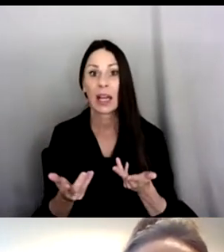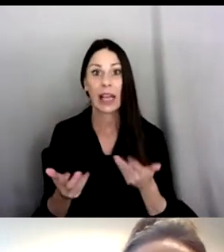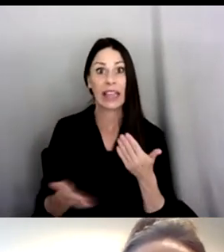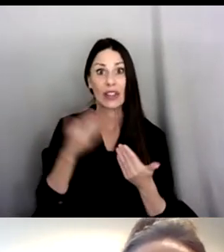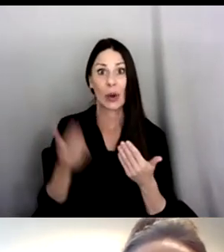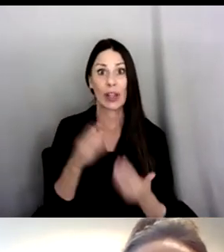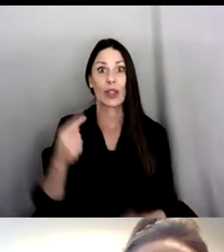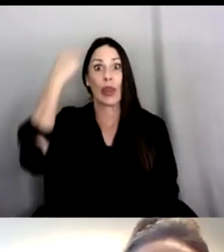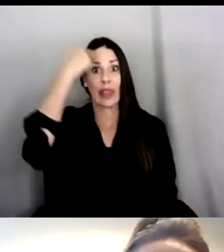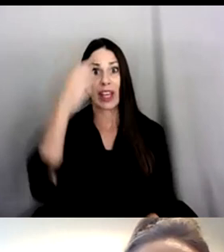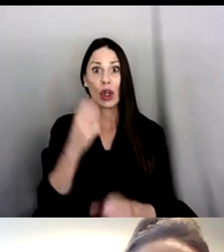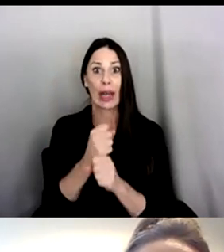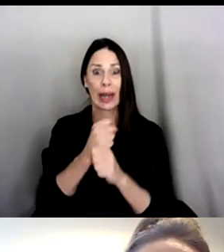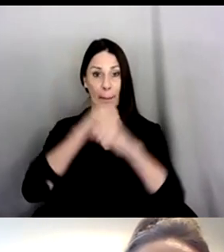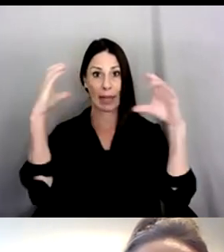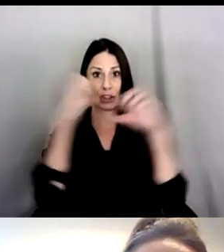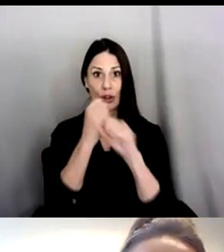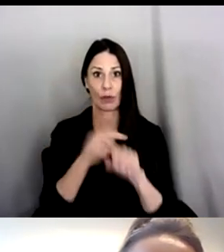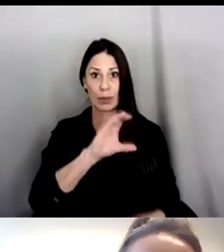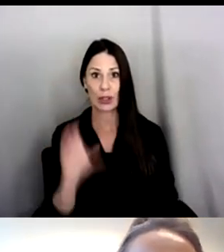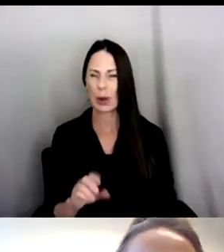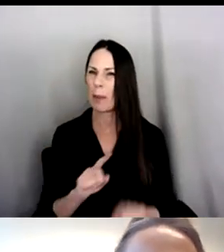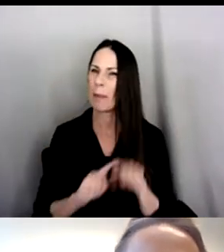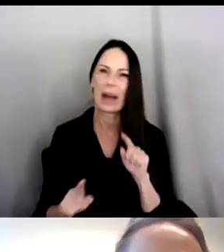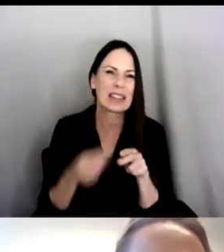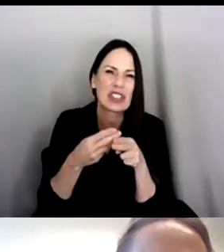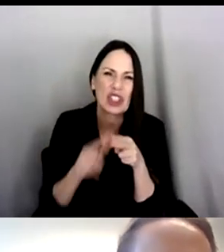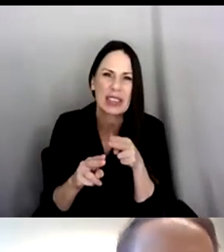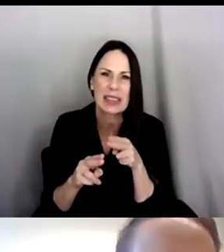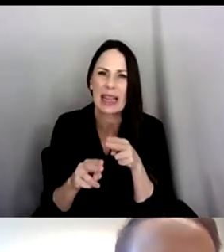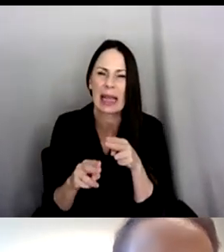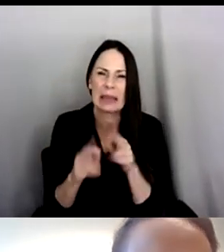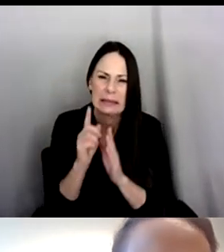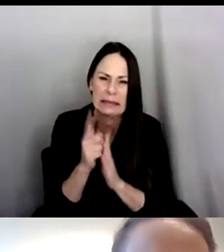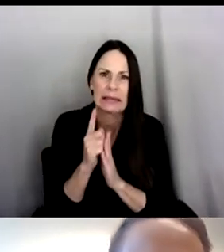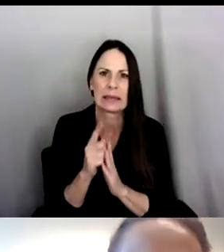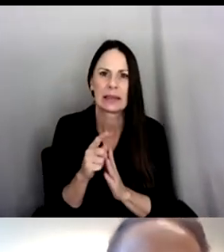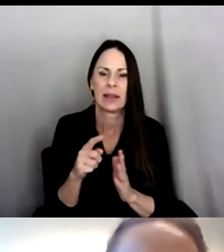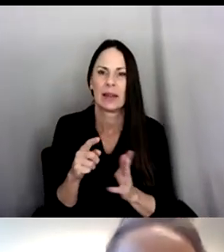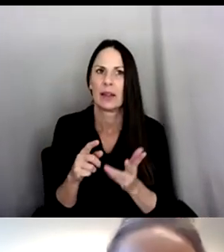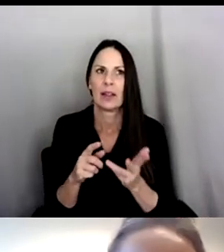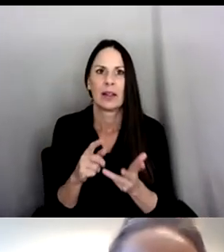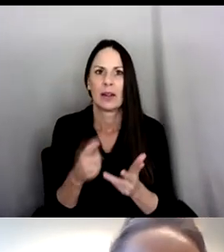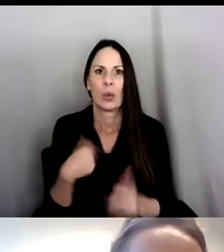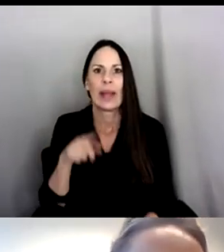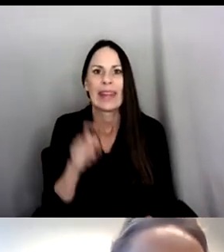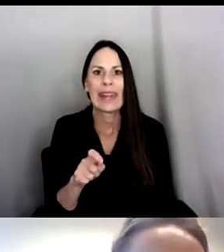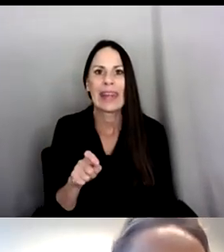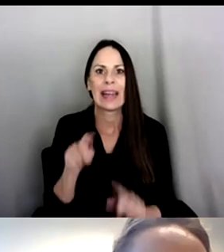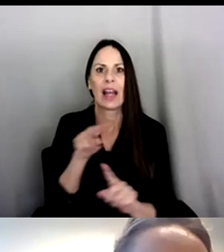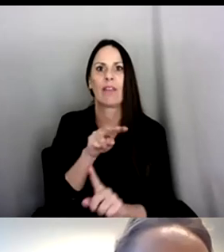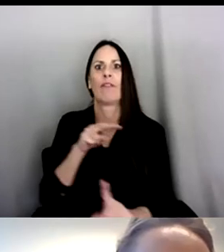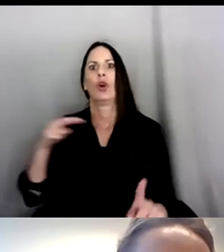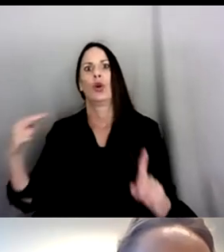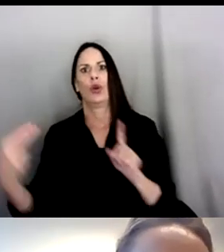Zoom. And this is more like a Polaroid, and we actually need like a 360 view, right? And